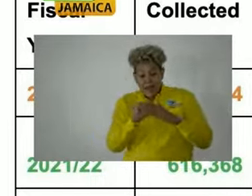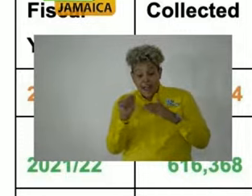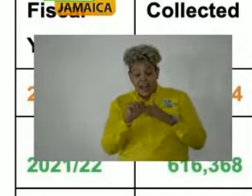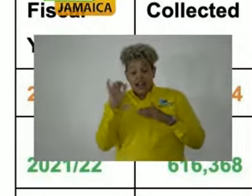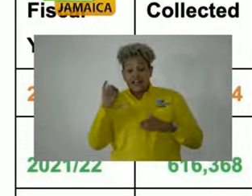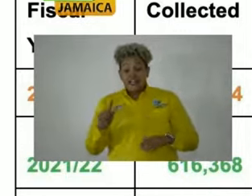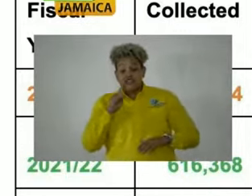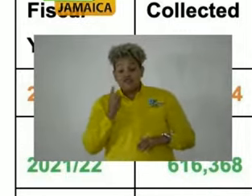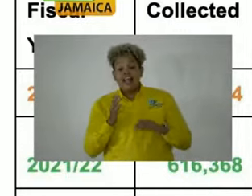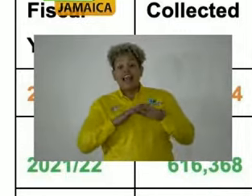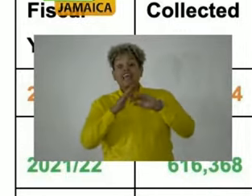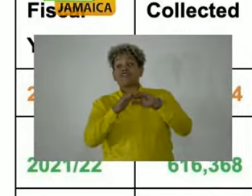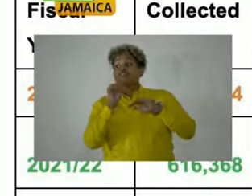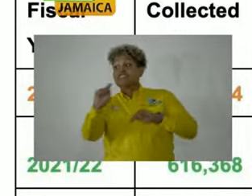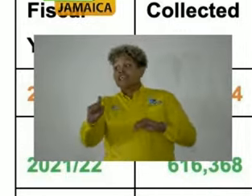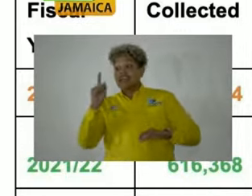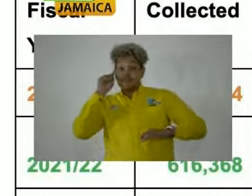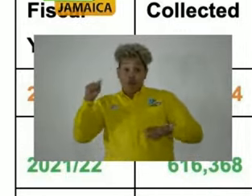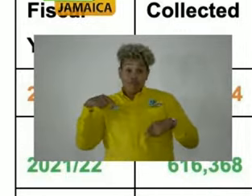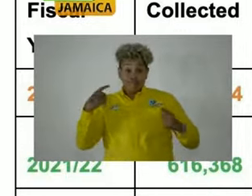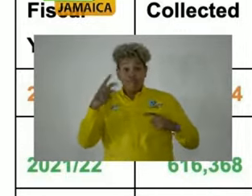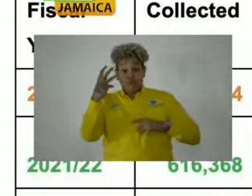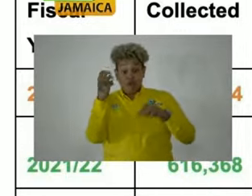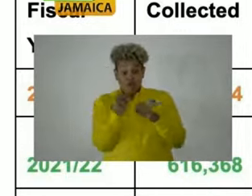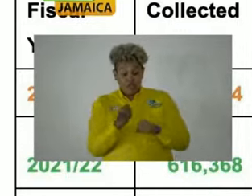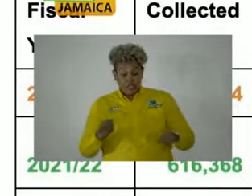That's the increase in taxes over 4 years.